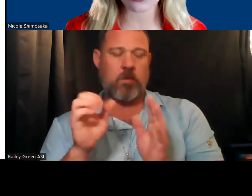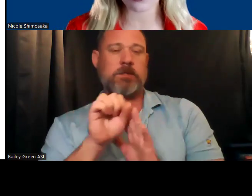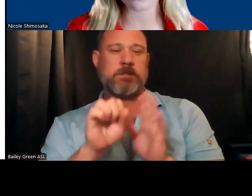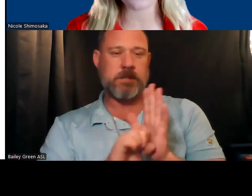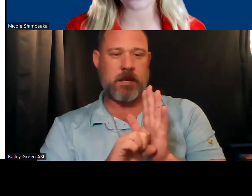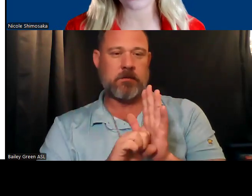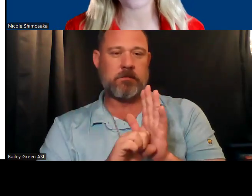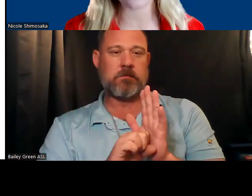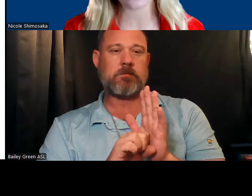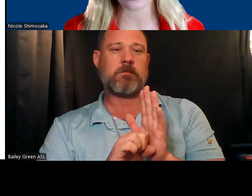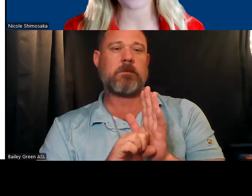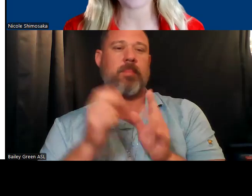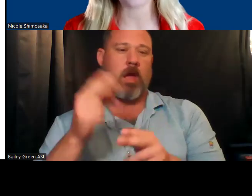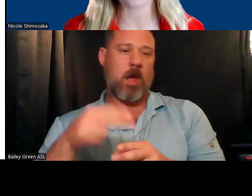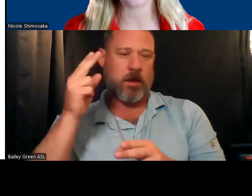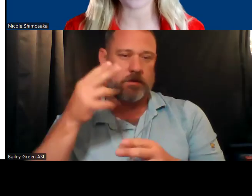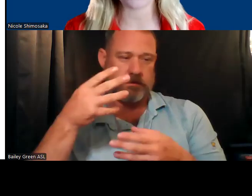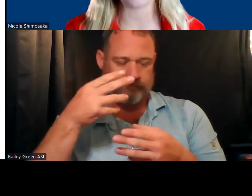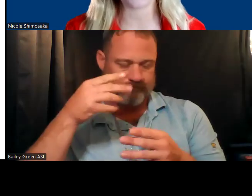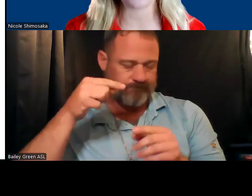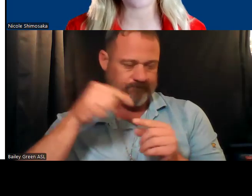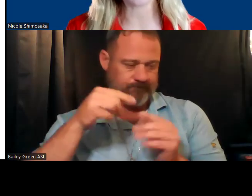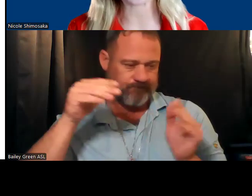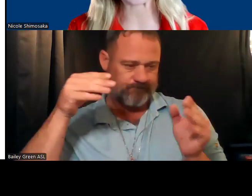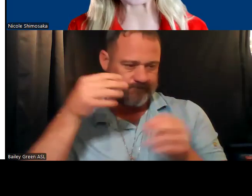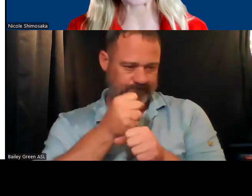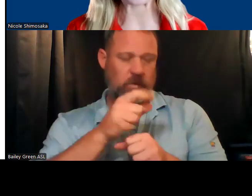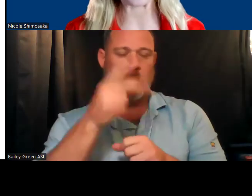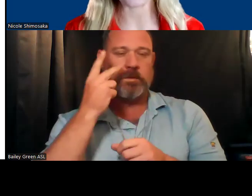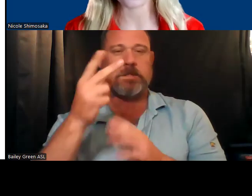highest concentrations that you'll see in the top part of the chart here.